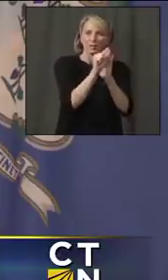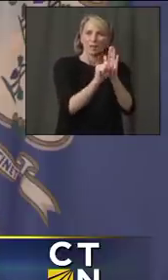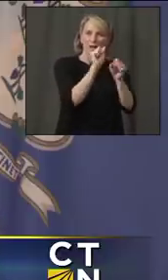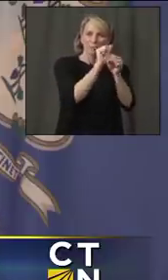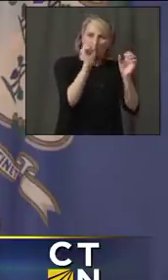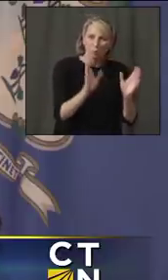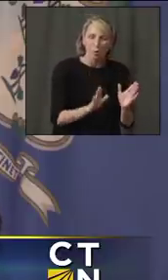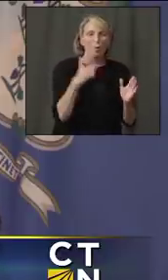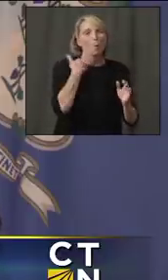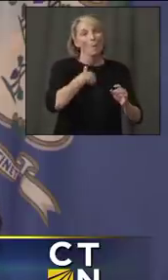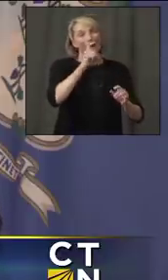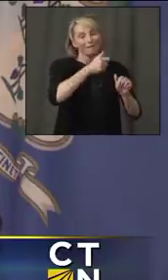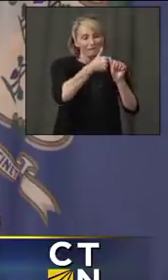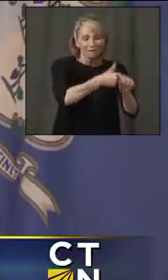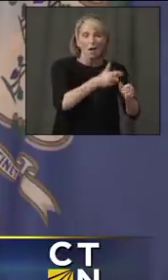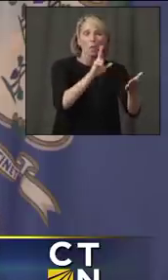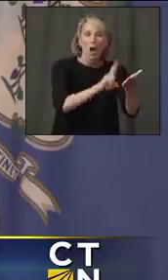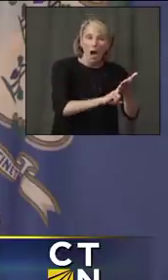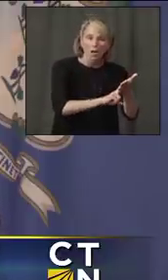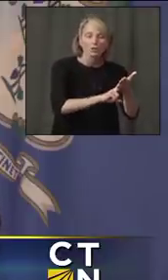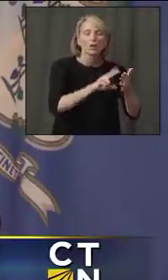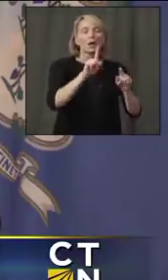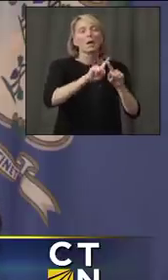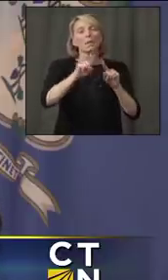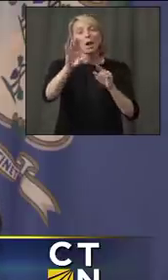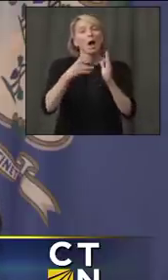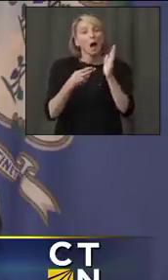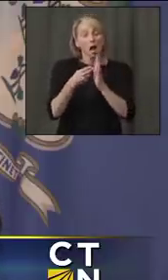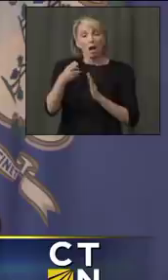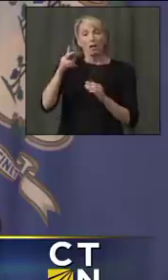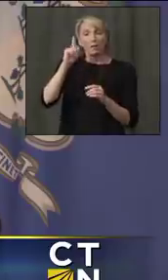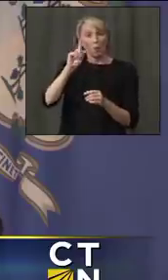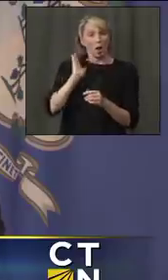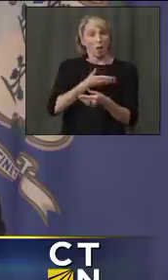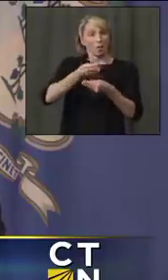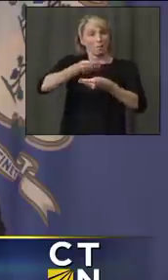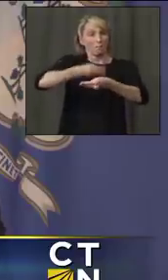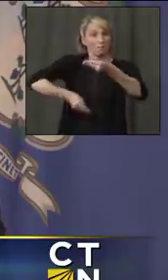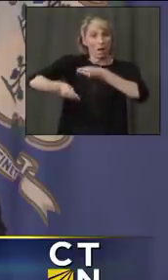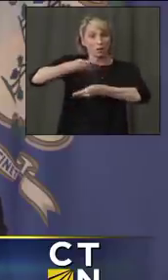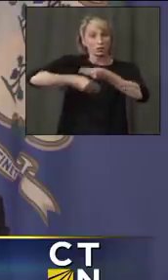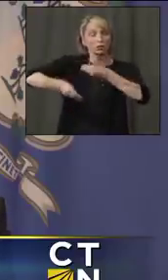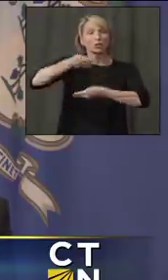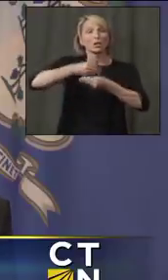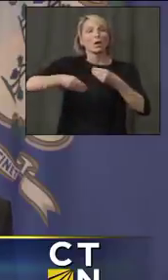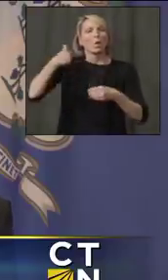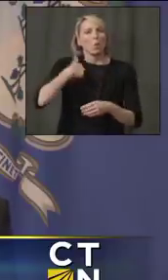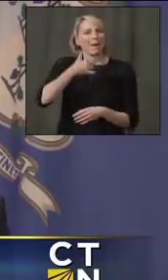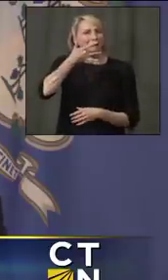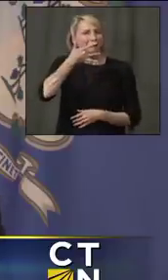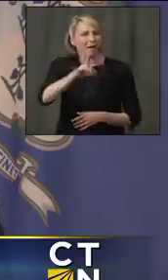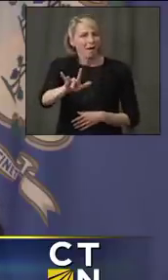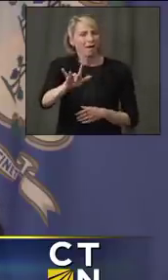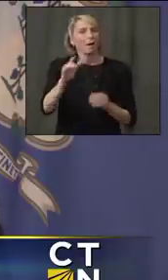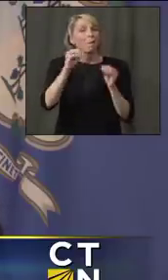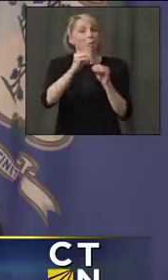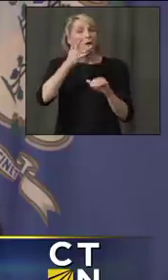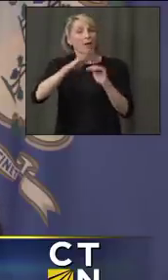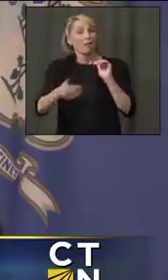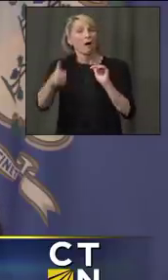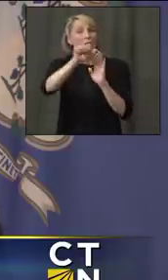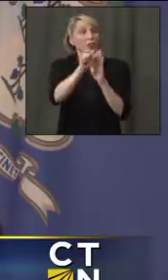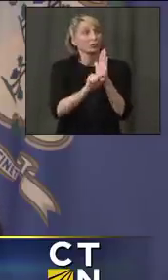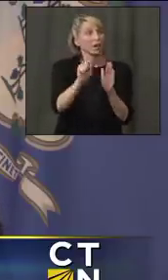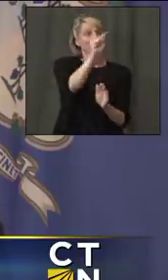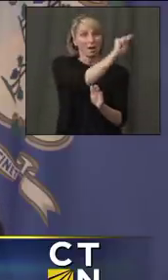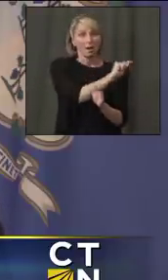budget, we're in better position than any of our peers because of the rainy day fund, because we kept open manufacturing and a